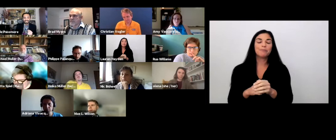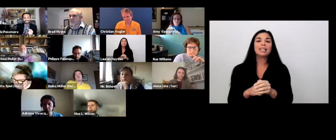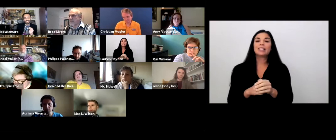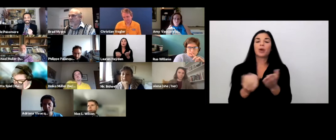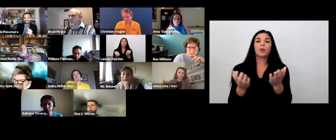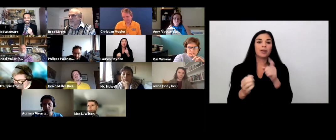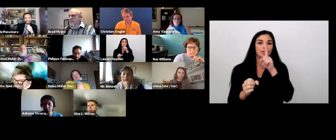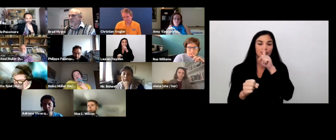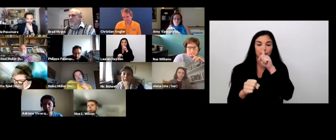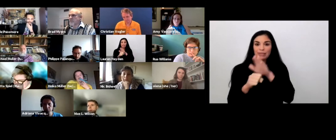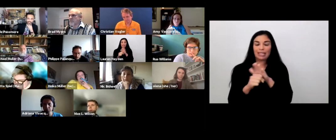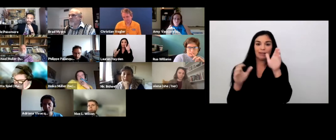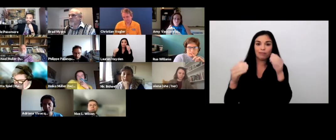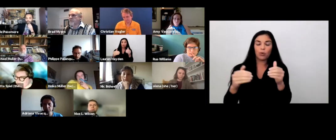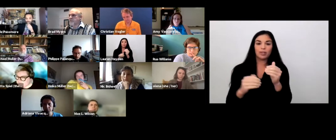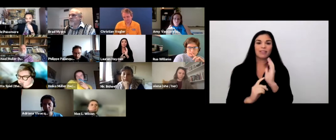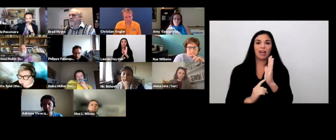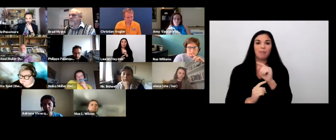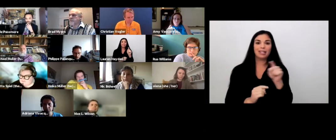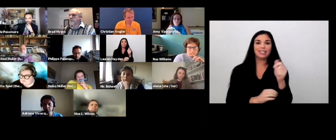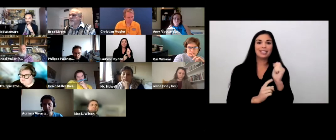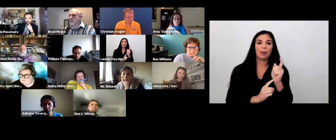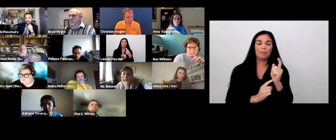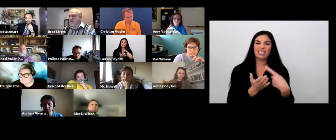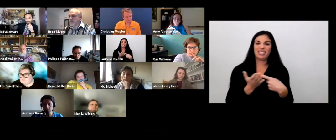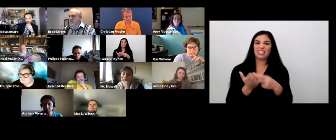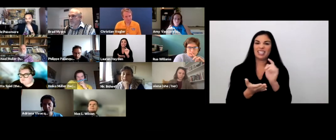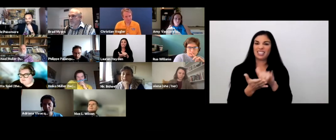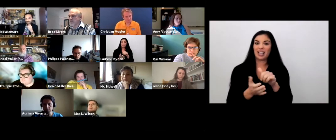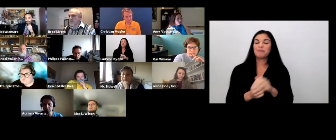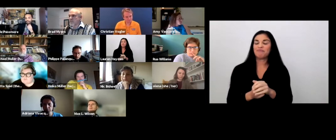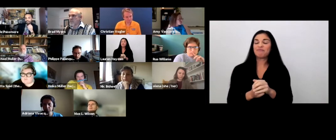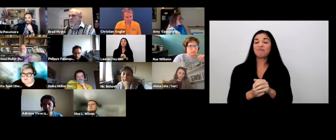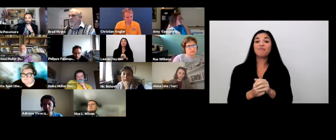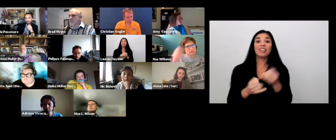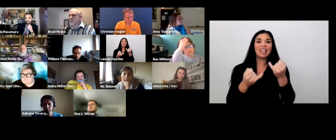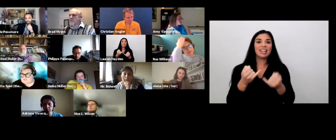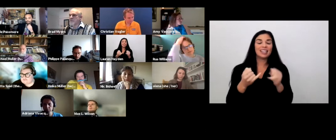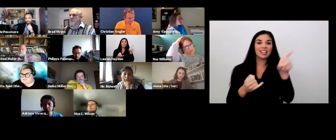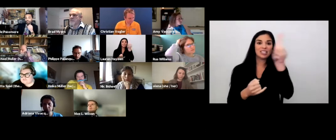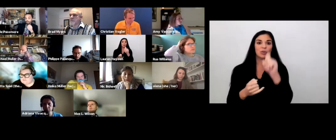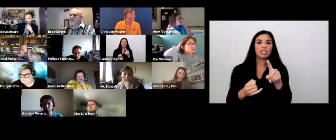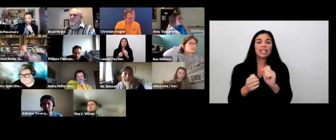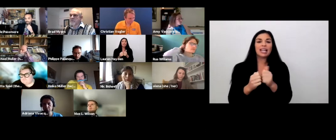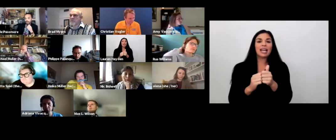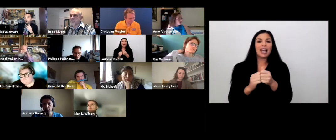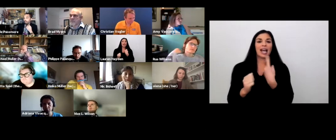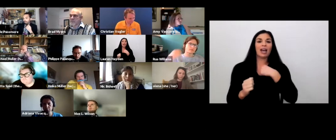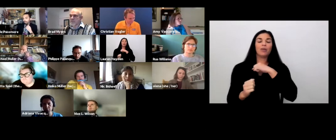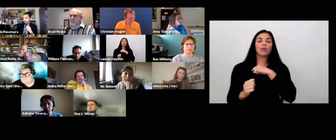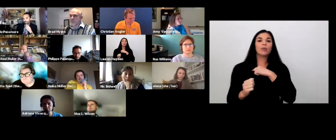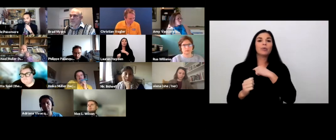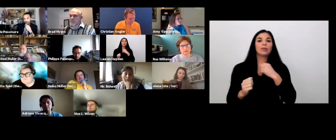to discussing. And the last question that we're sort of brainstorming around is, how do we realize conference futures that